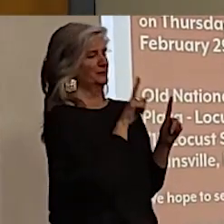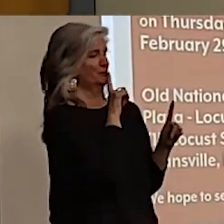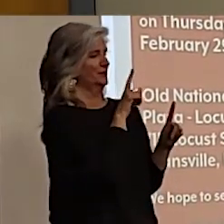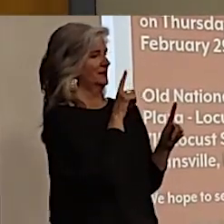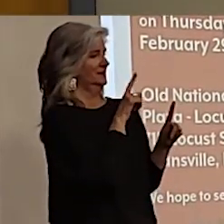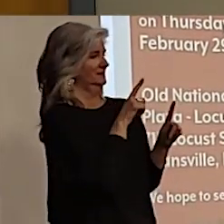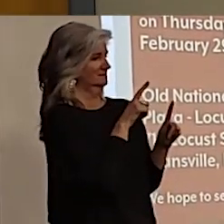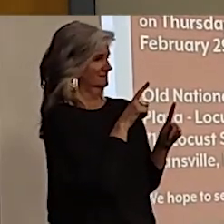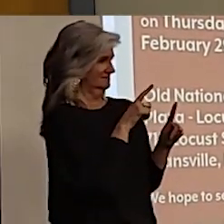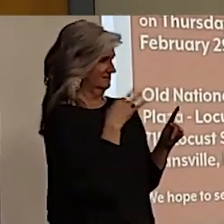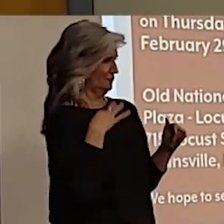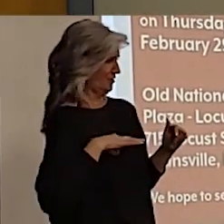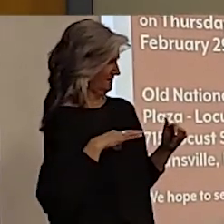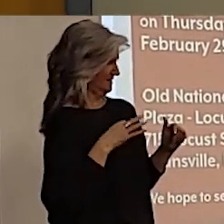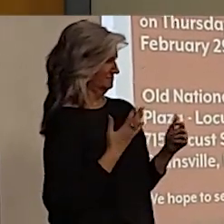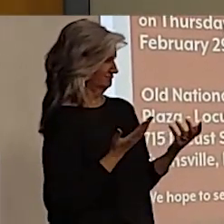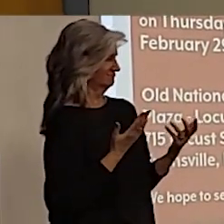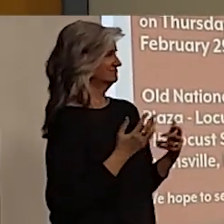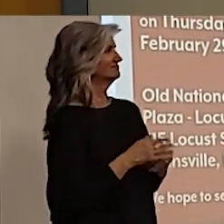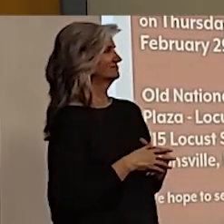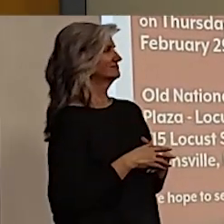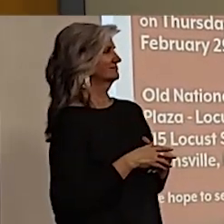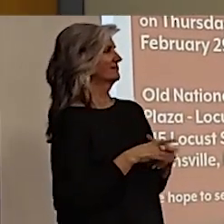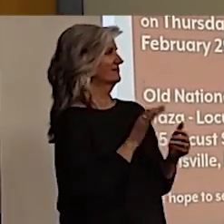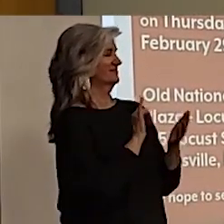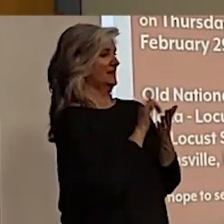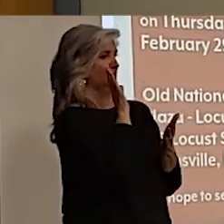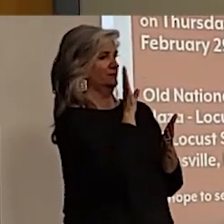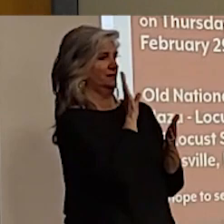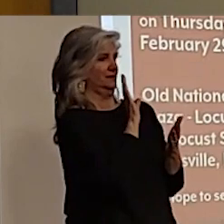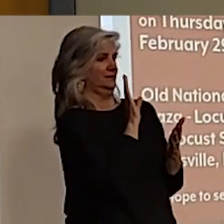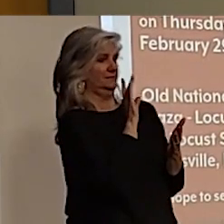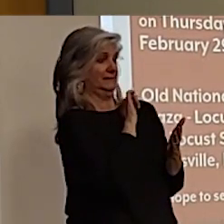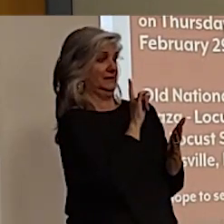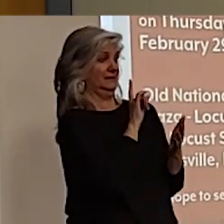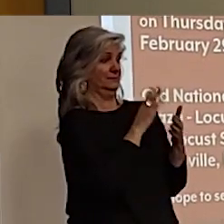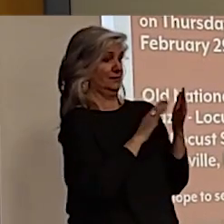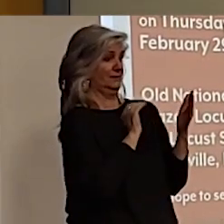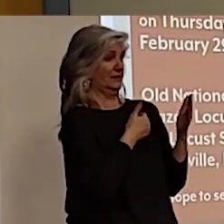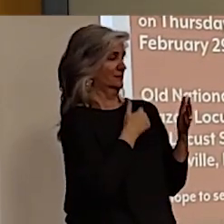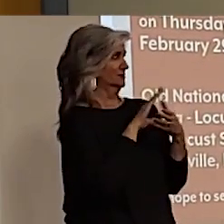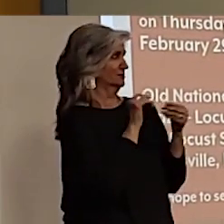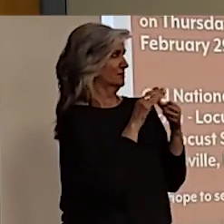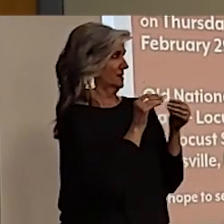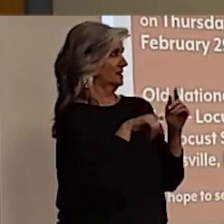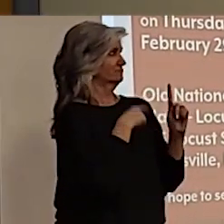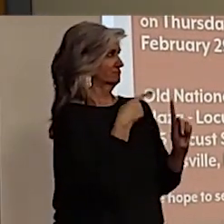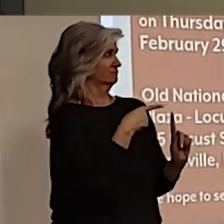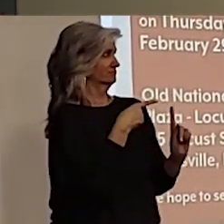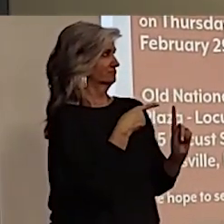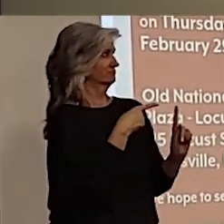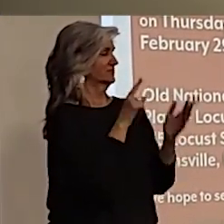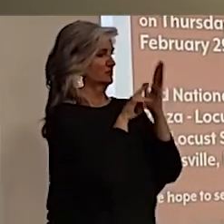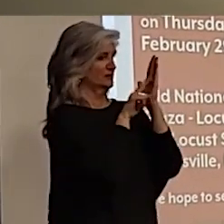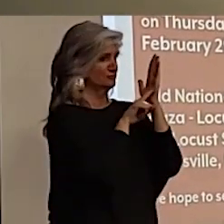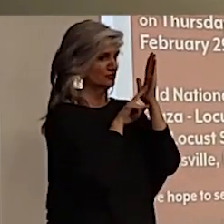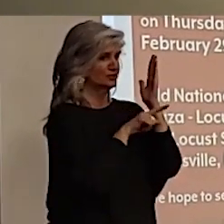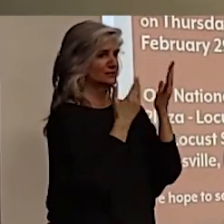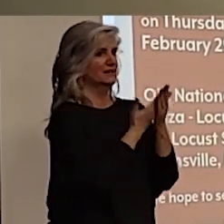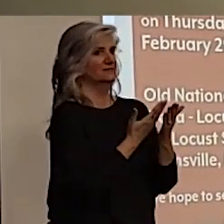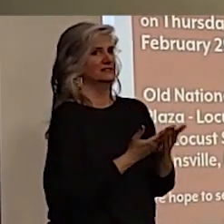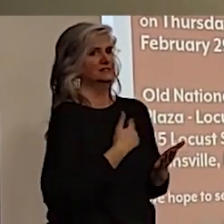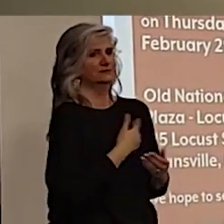driven. So that's definitely going to be part of our story. It's going to be part of our research, part of the evidence we